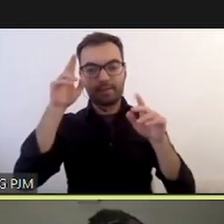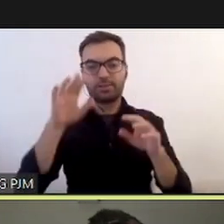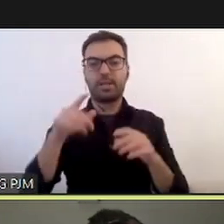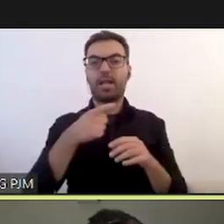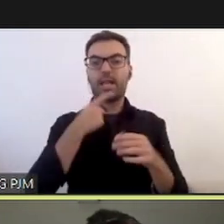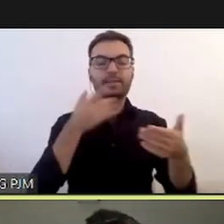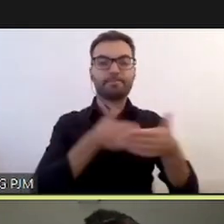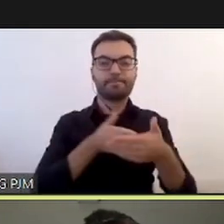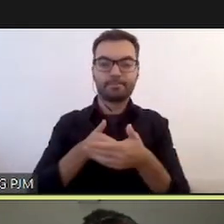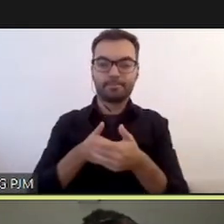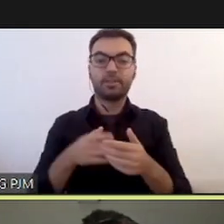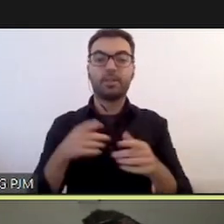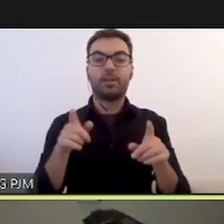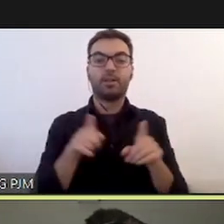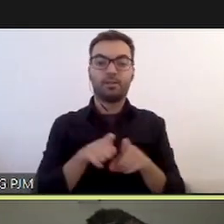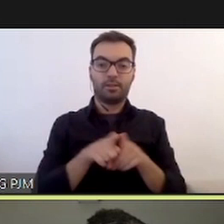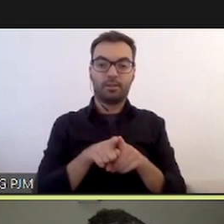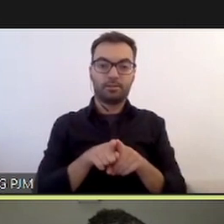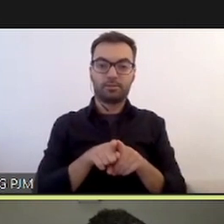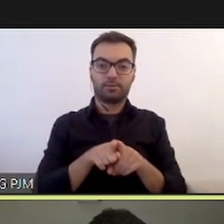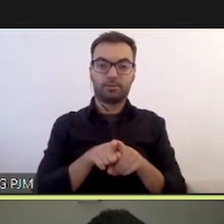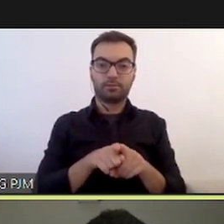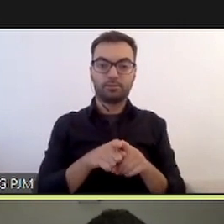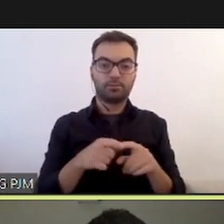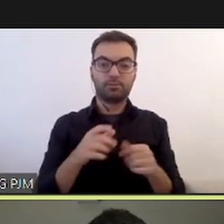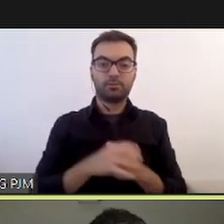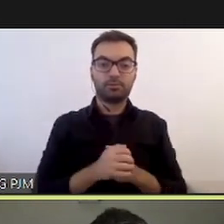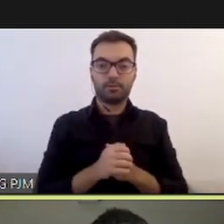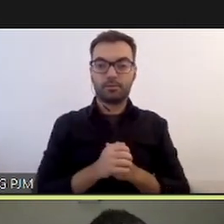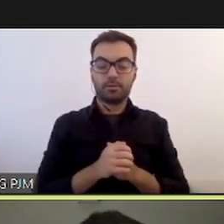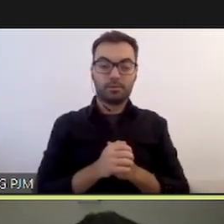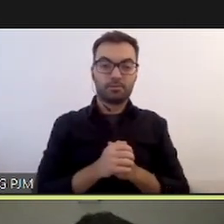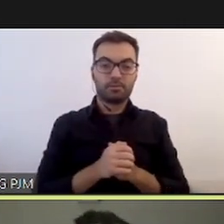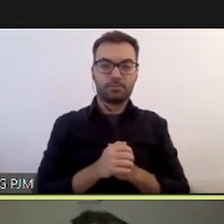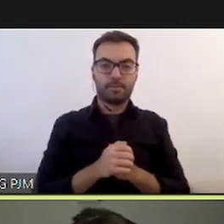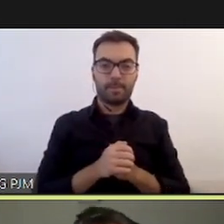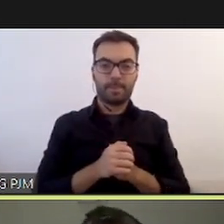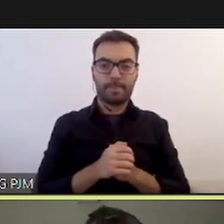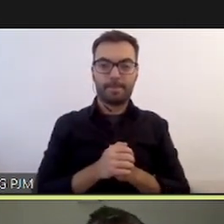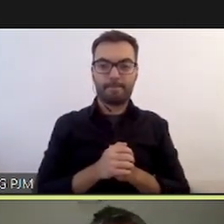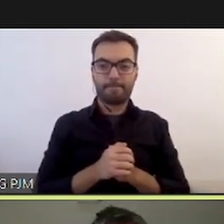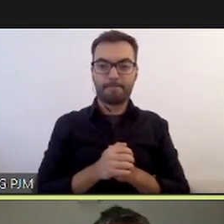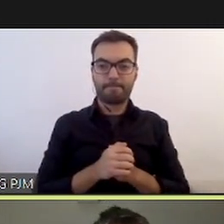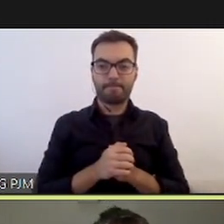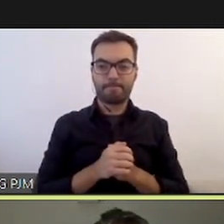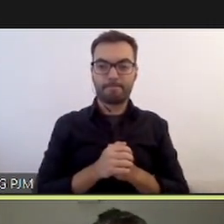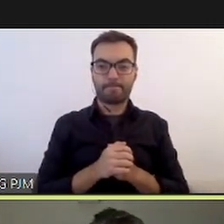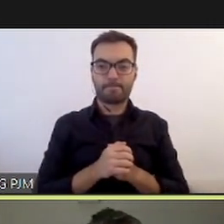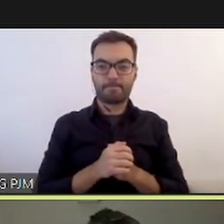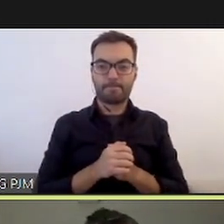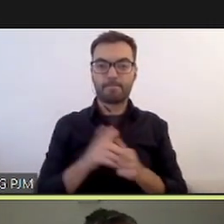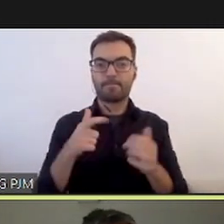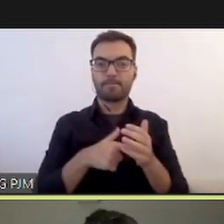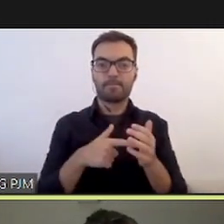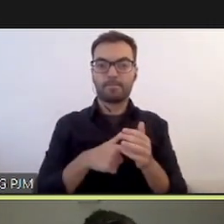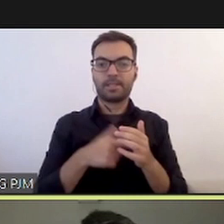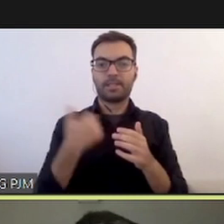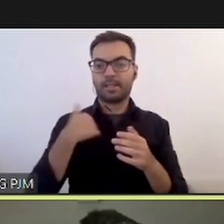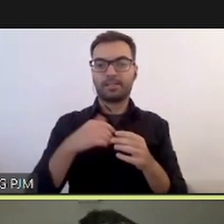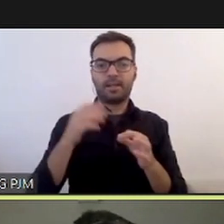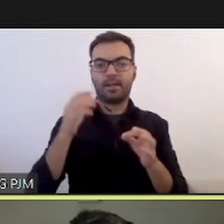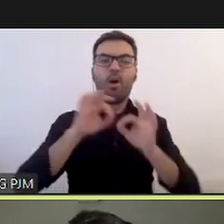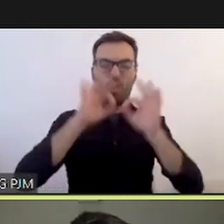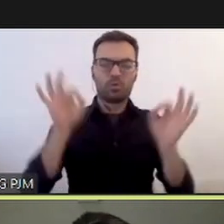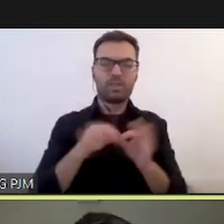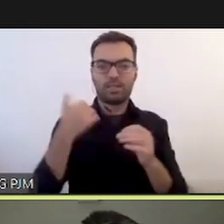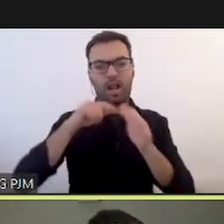sometimes that might happen for the people. So this is a little bit in the natural. I don't want to go in detail because